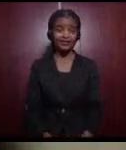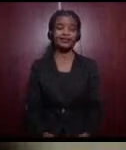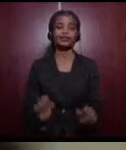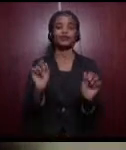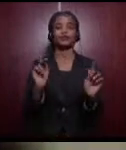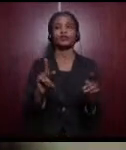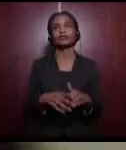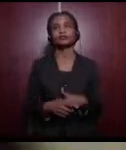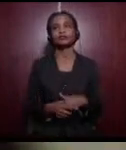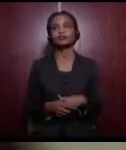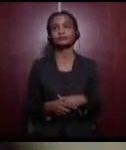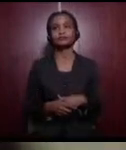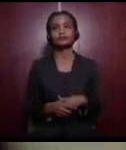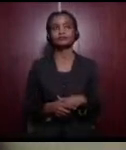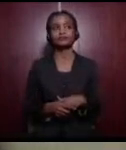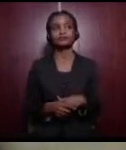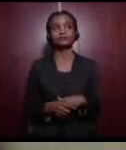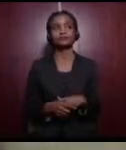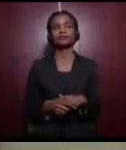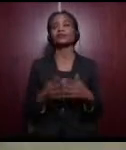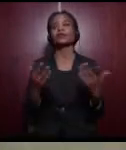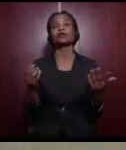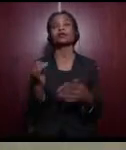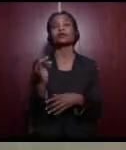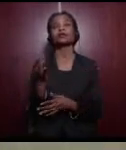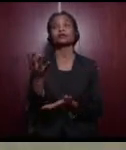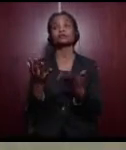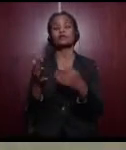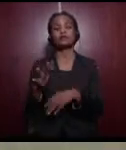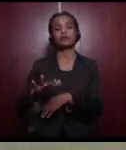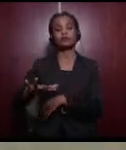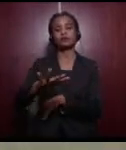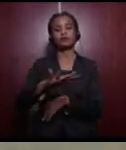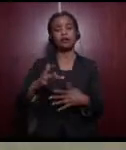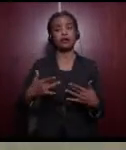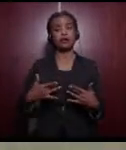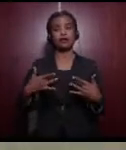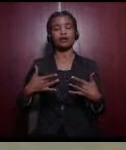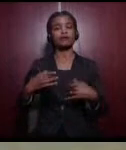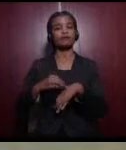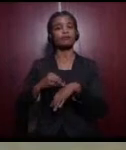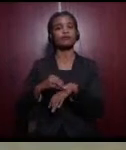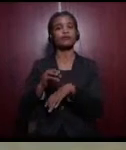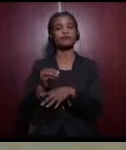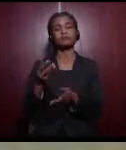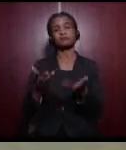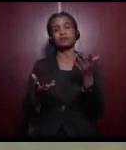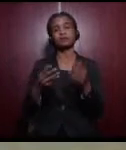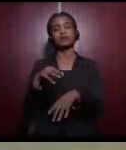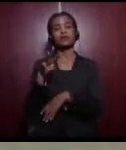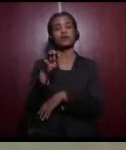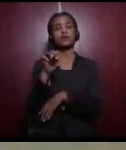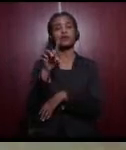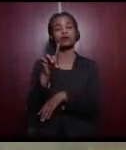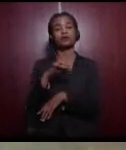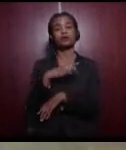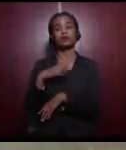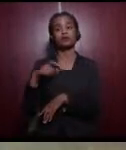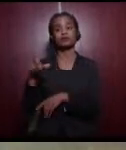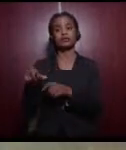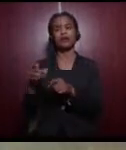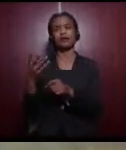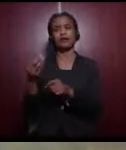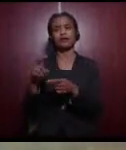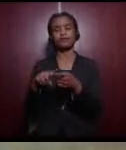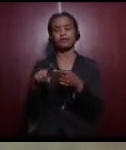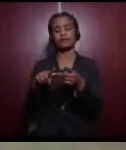Okay, I don't even have a problem. Ka area in Ebazurakayo. Ati rina ward councillor and then Rabana PR